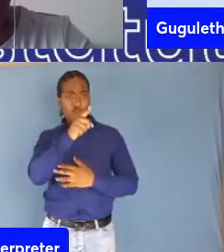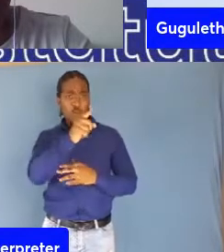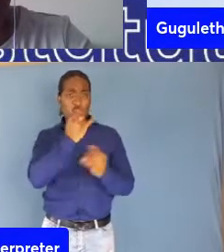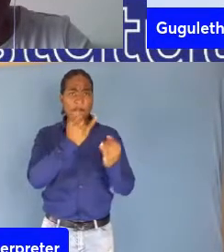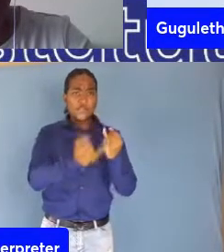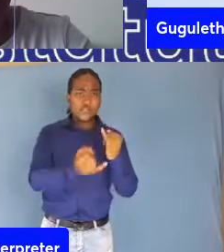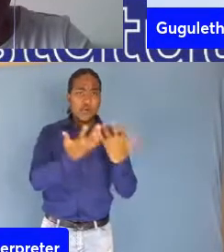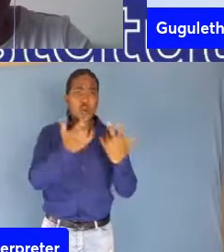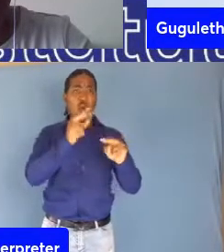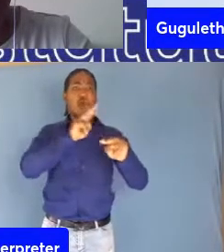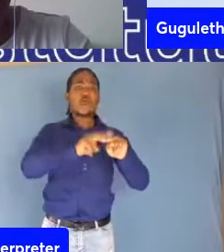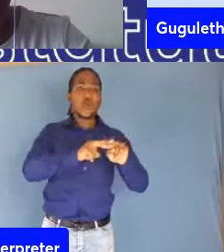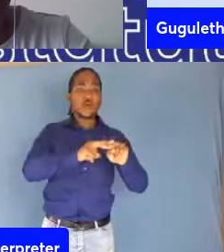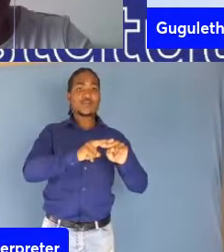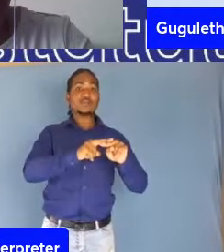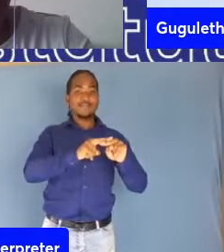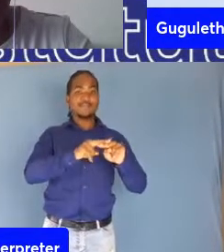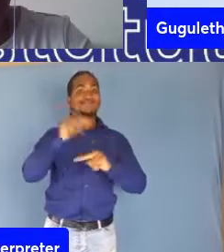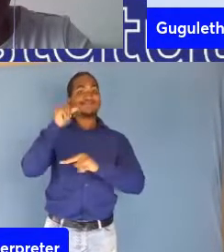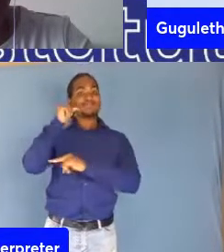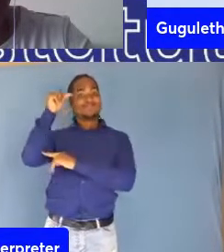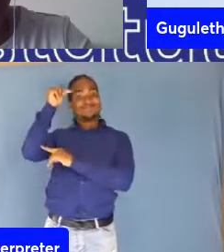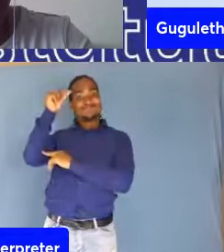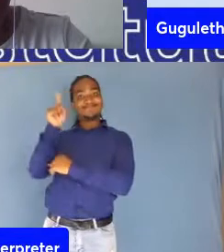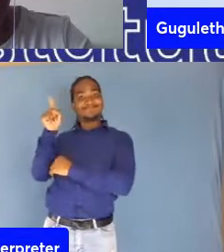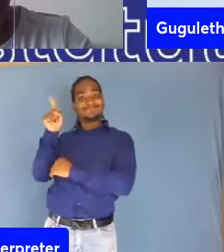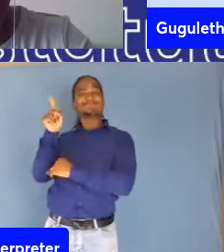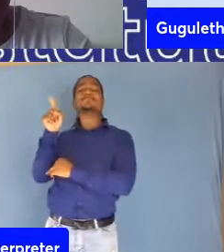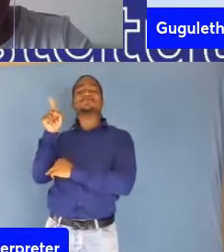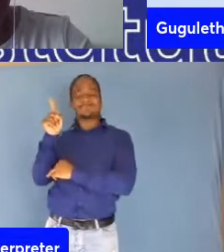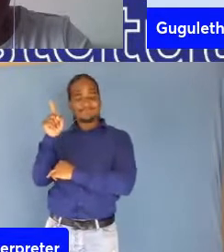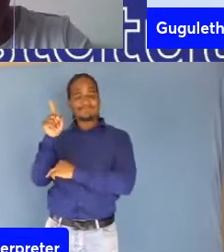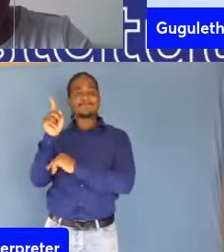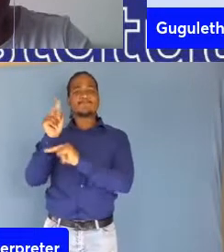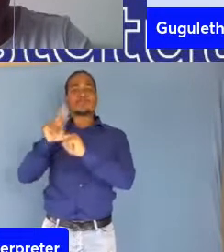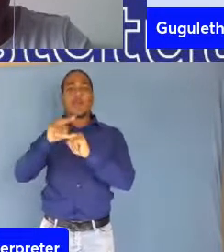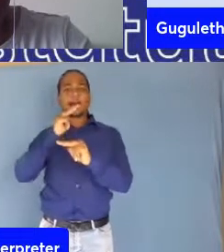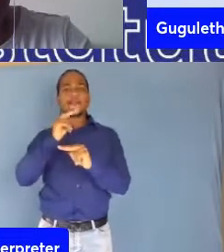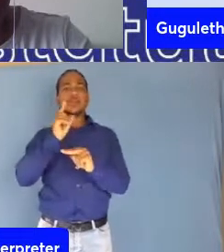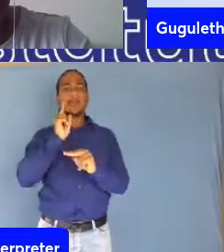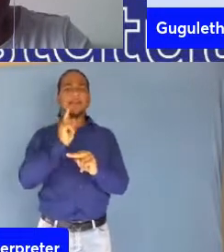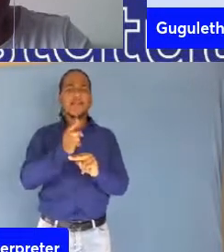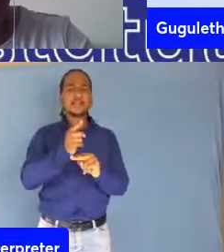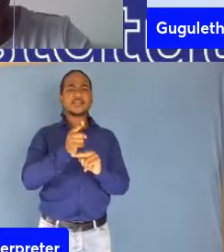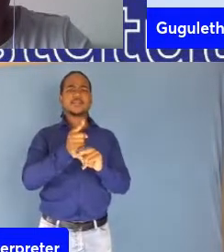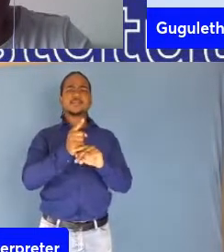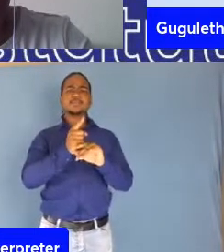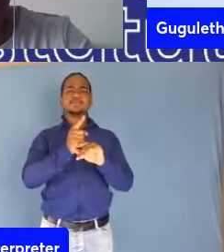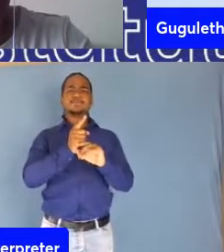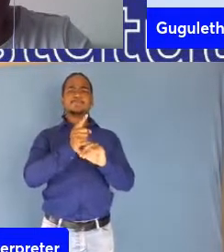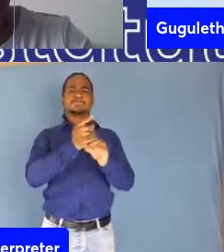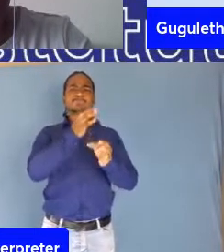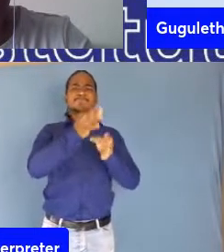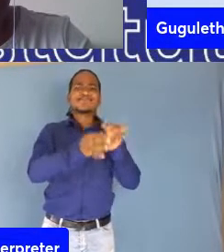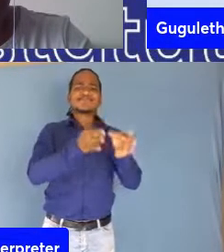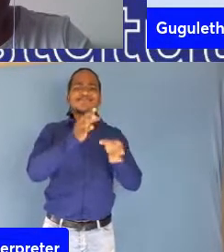blame. The adult one is at fault. So you've got to concretize and being mindful that this person still may want to